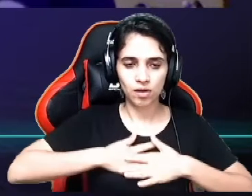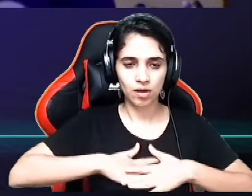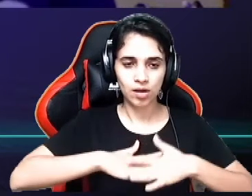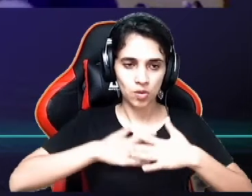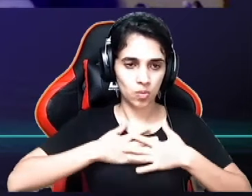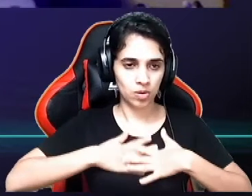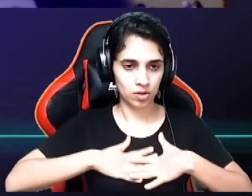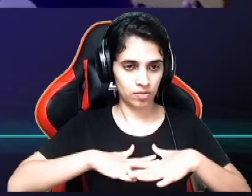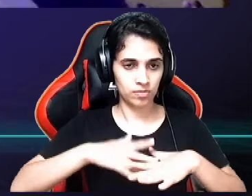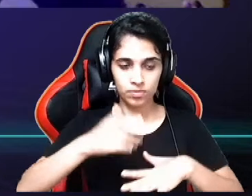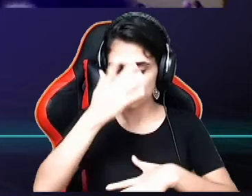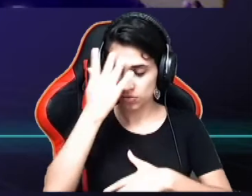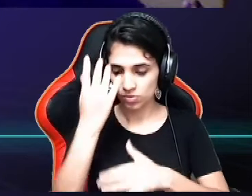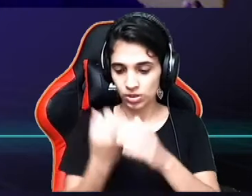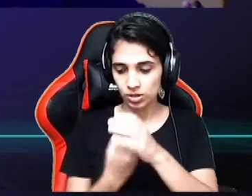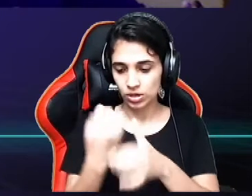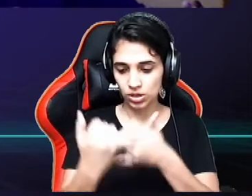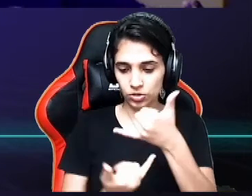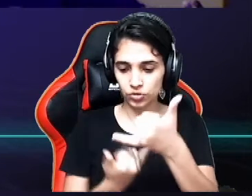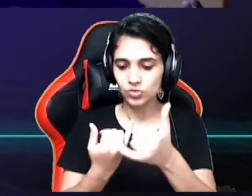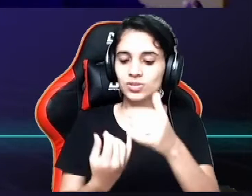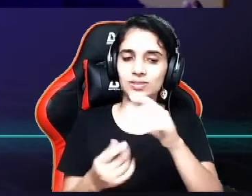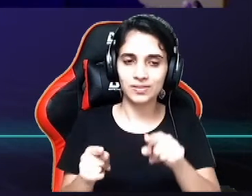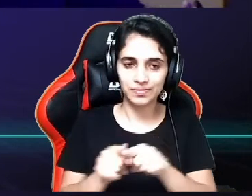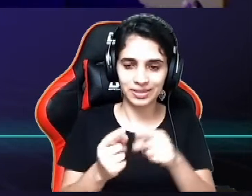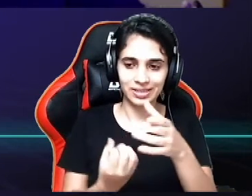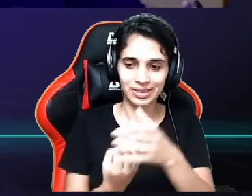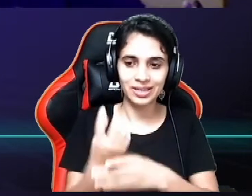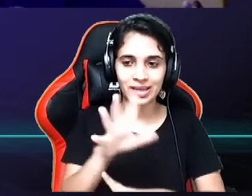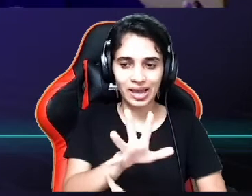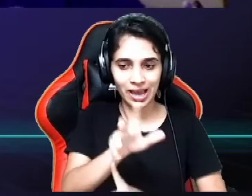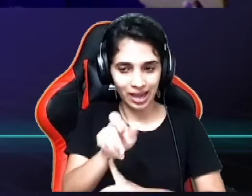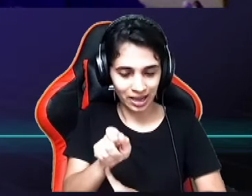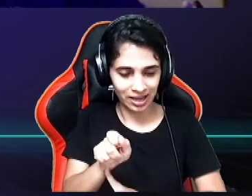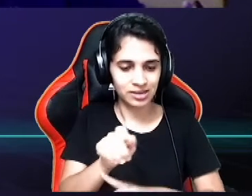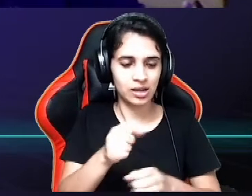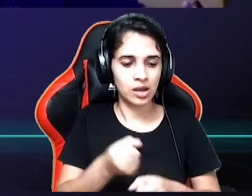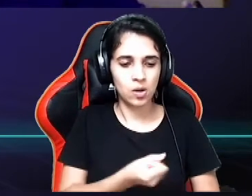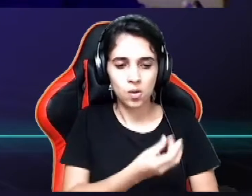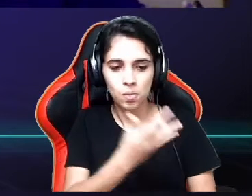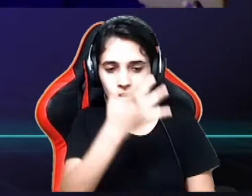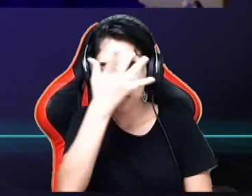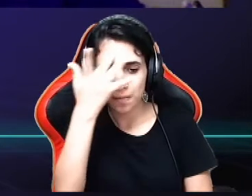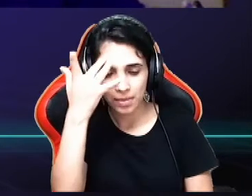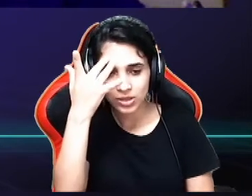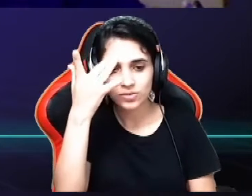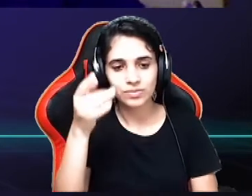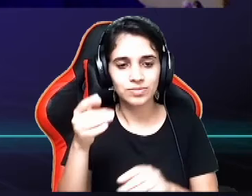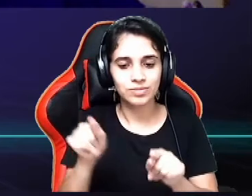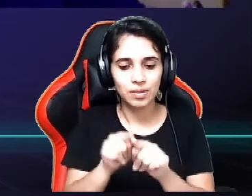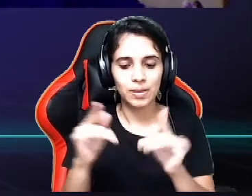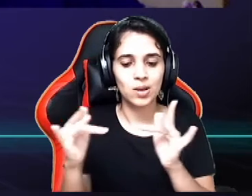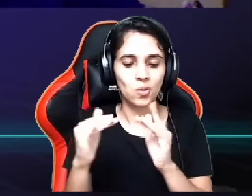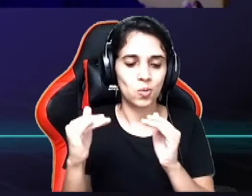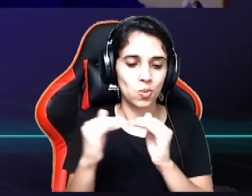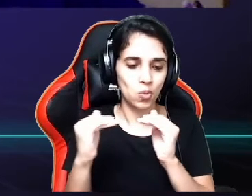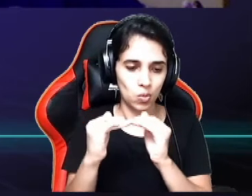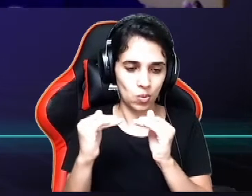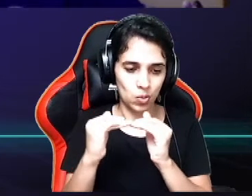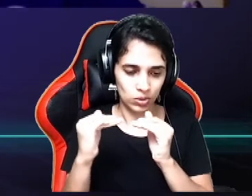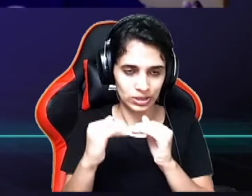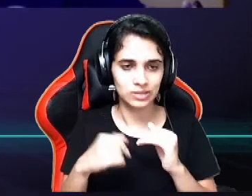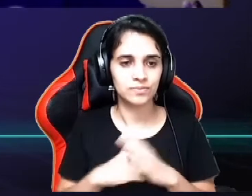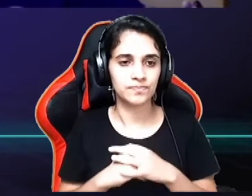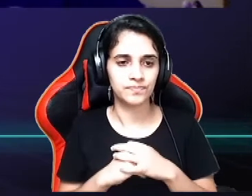to work on a product if it seems like a conveyor belt. Game development is almost like an art. I know many people who worked with